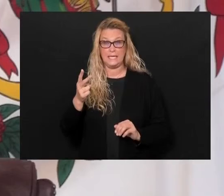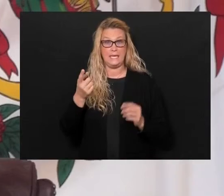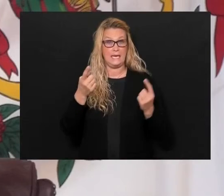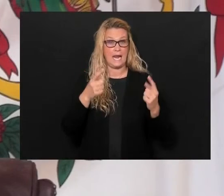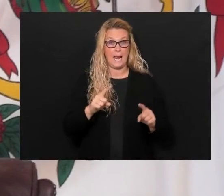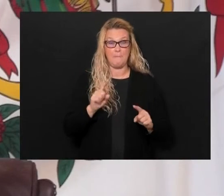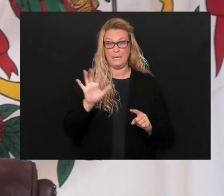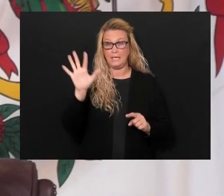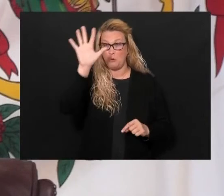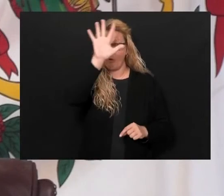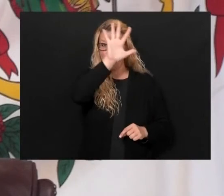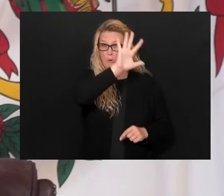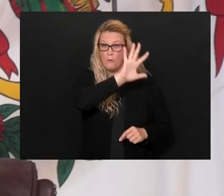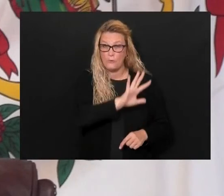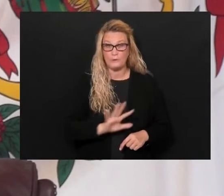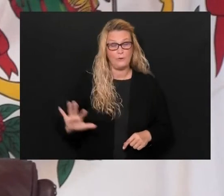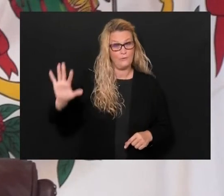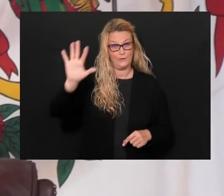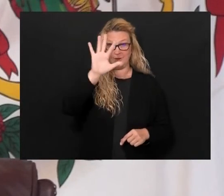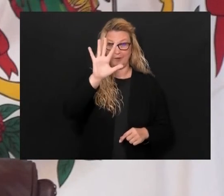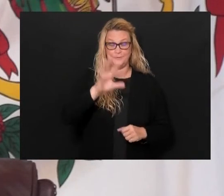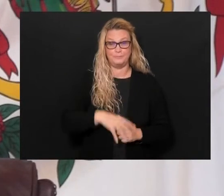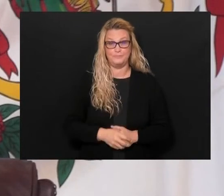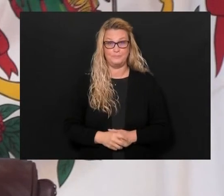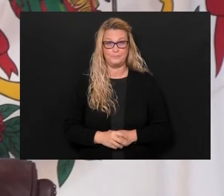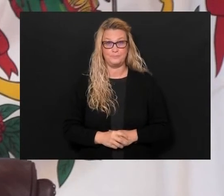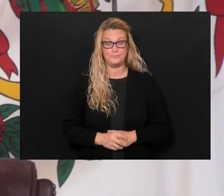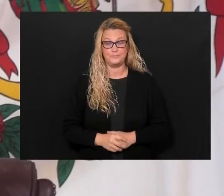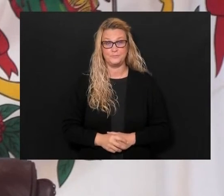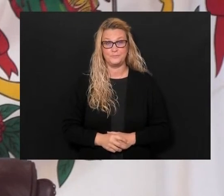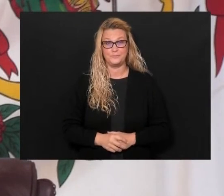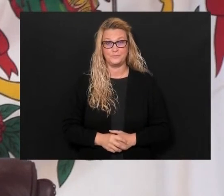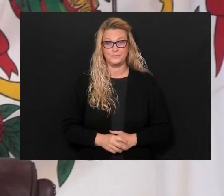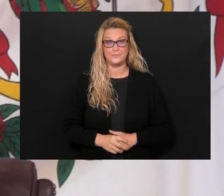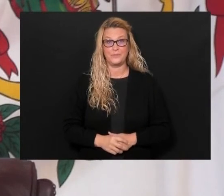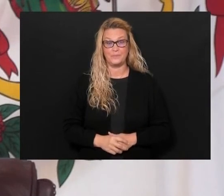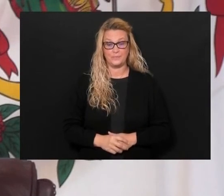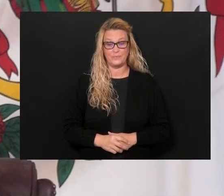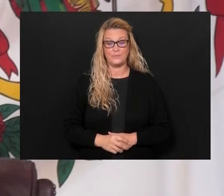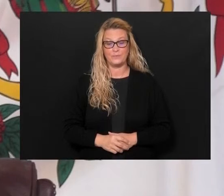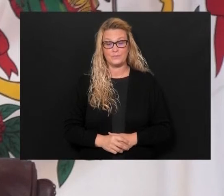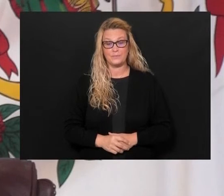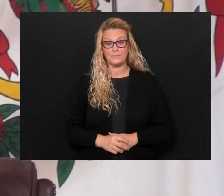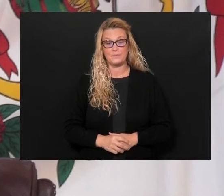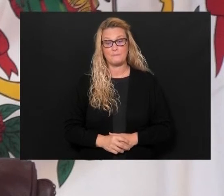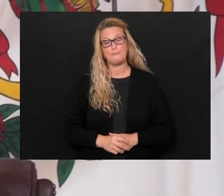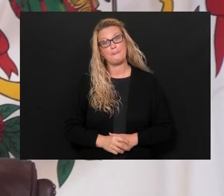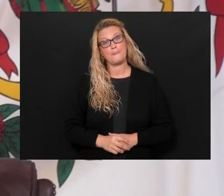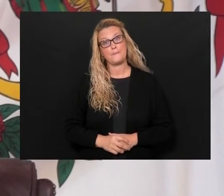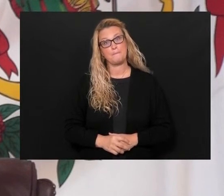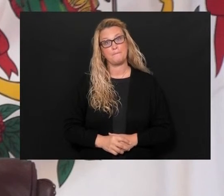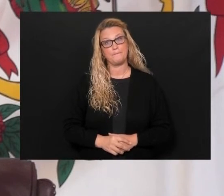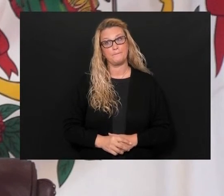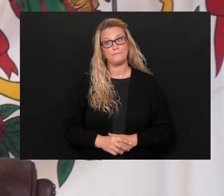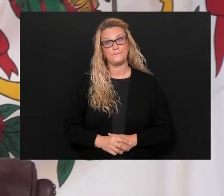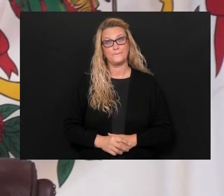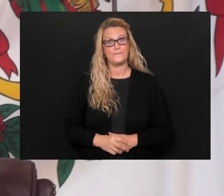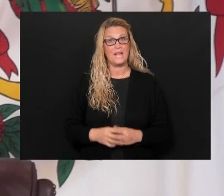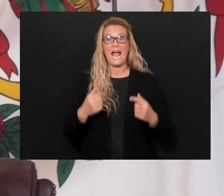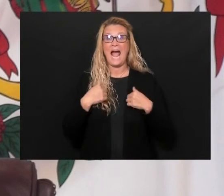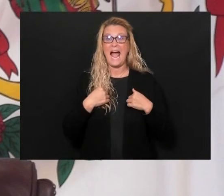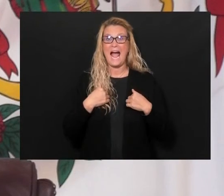direction. Now, what I'm trying to do with all in me is not shut stuff